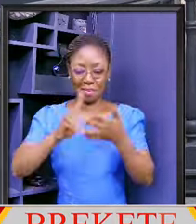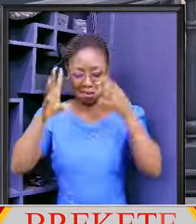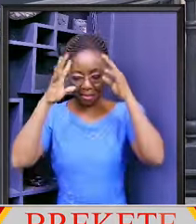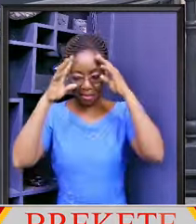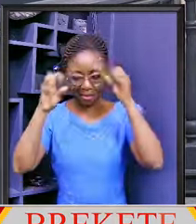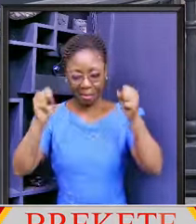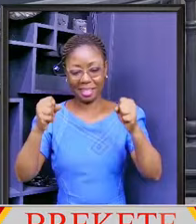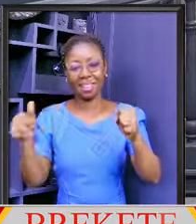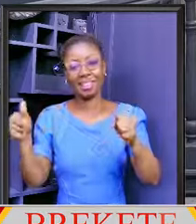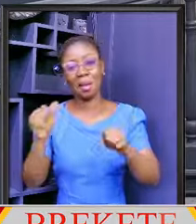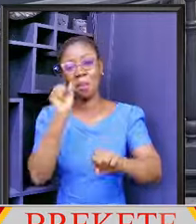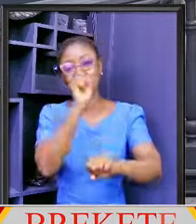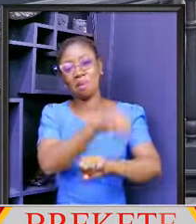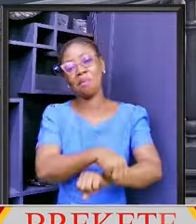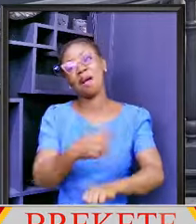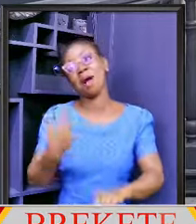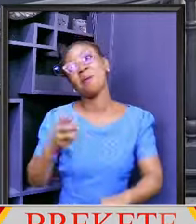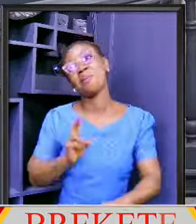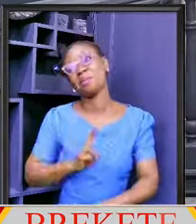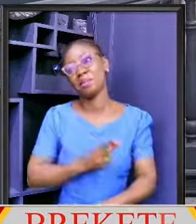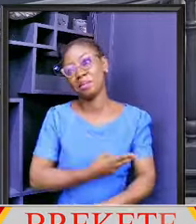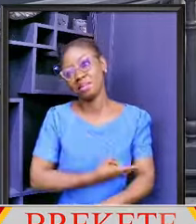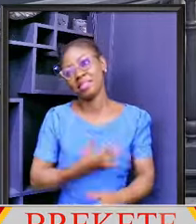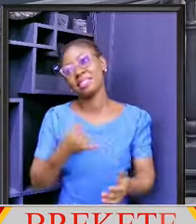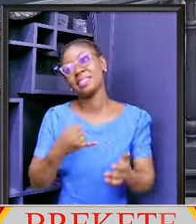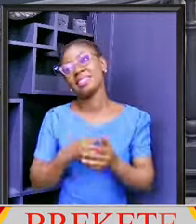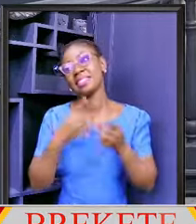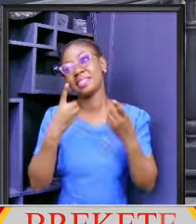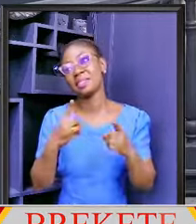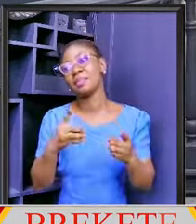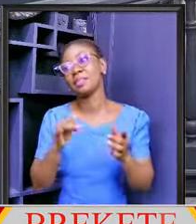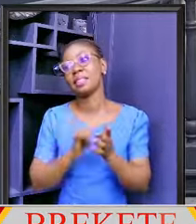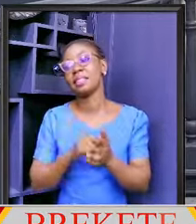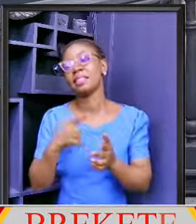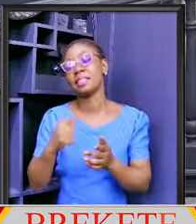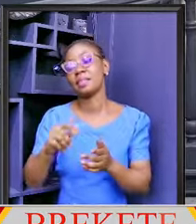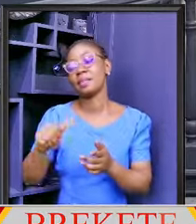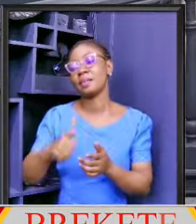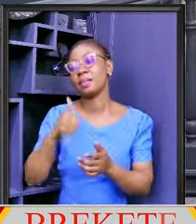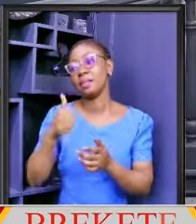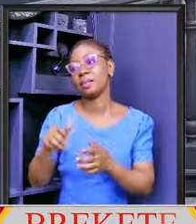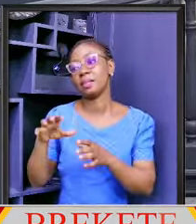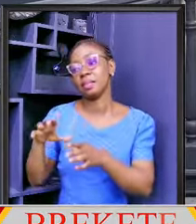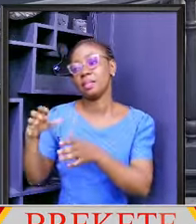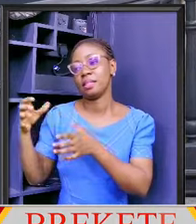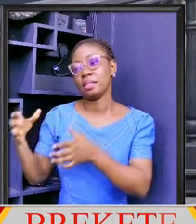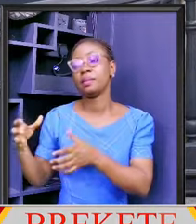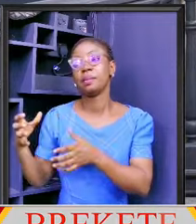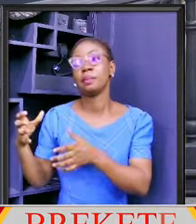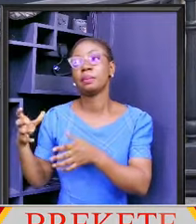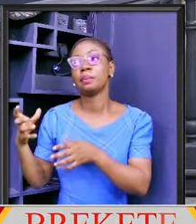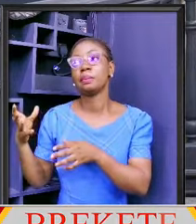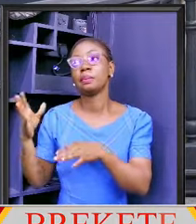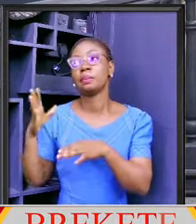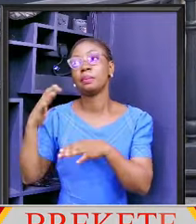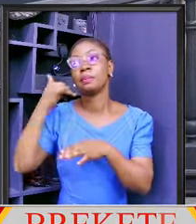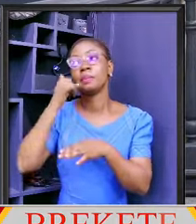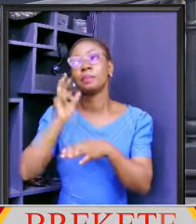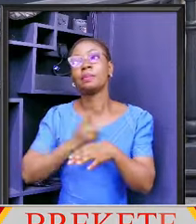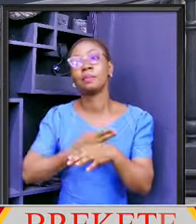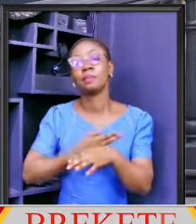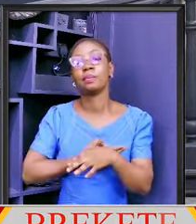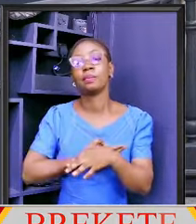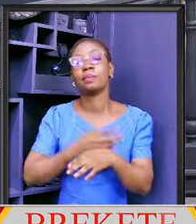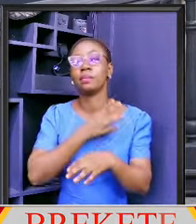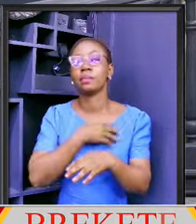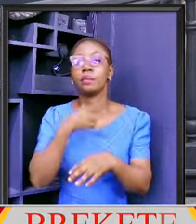now it happened that the other faction call us, say, let us work